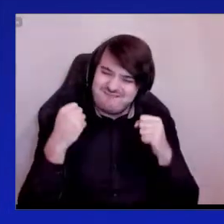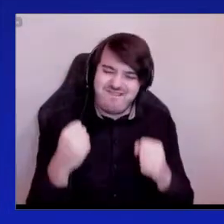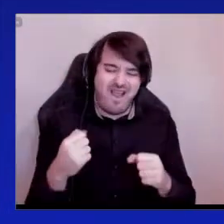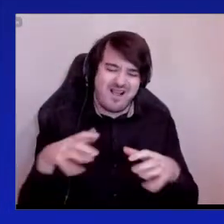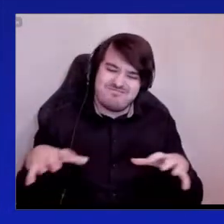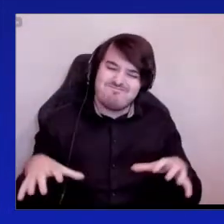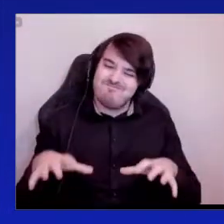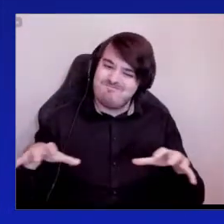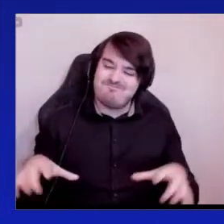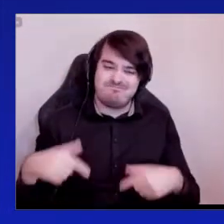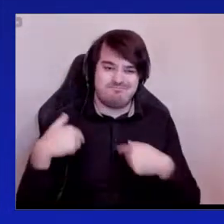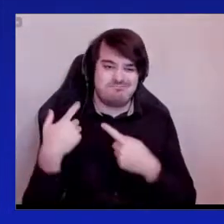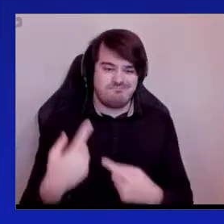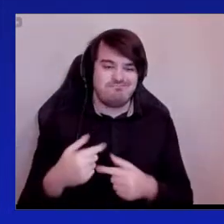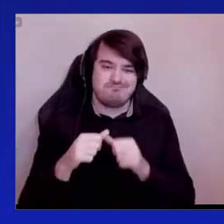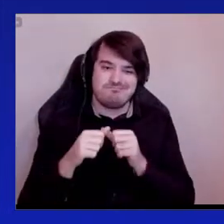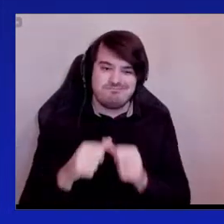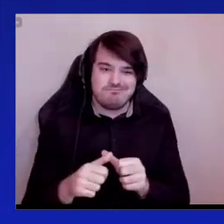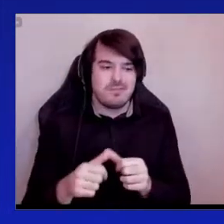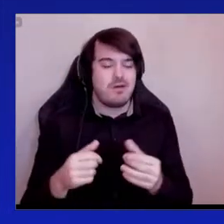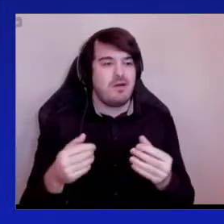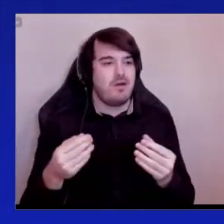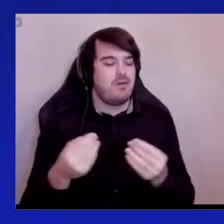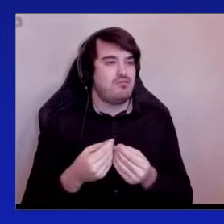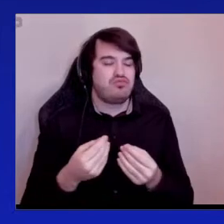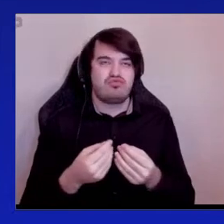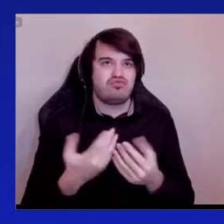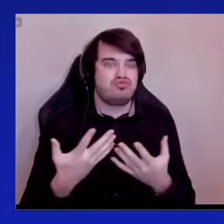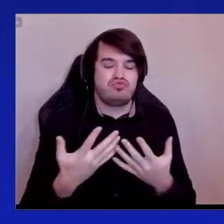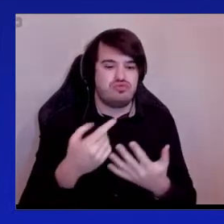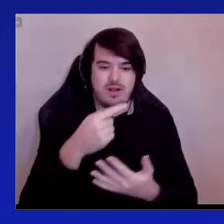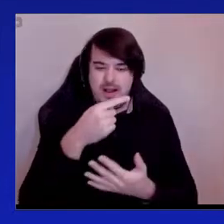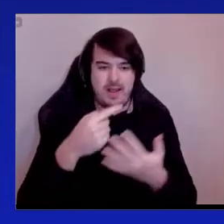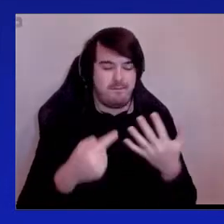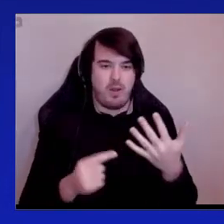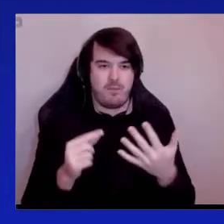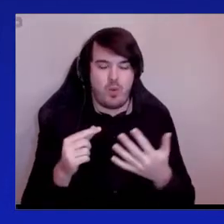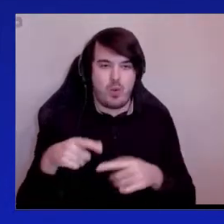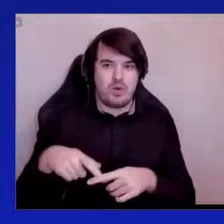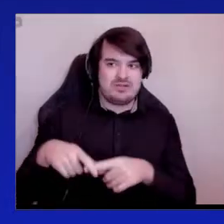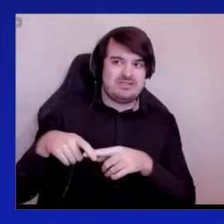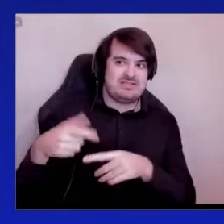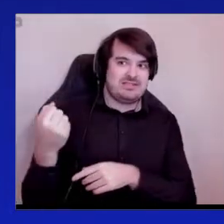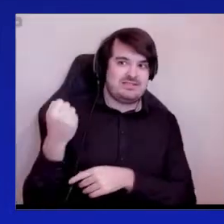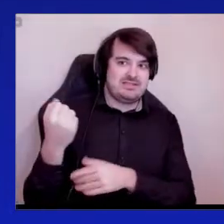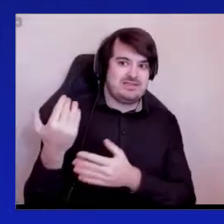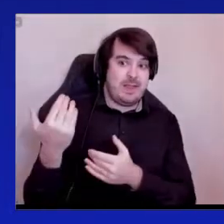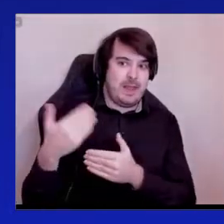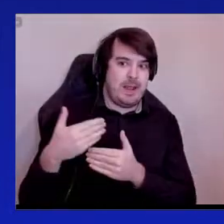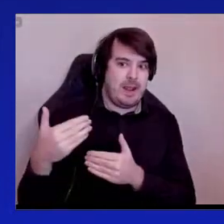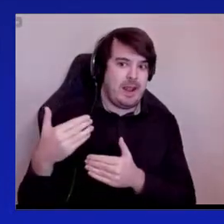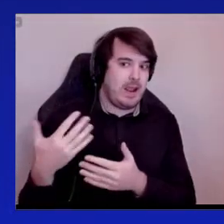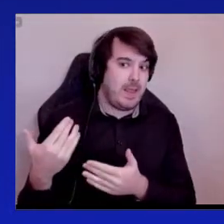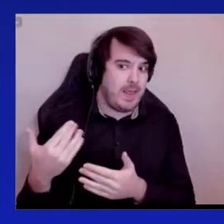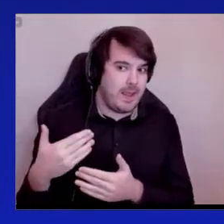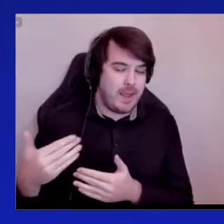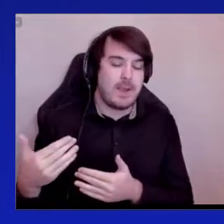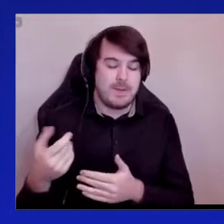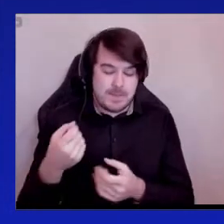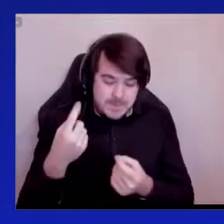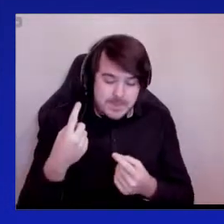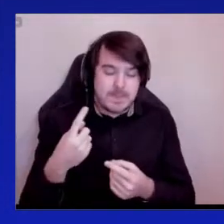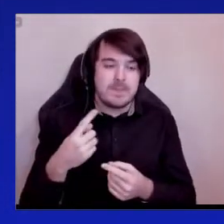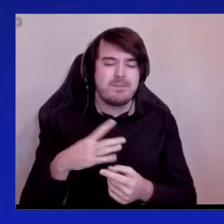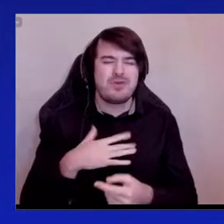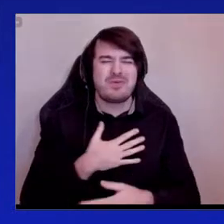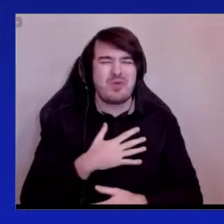the team is working very hard. Beaucoup d'éléments qui sont un peu en suspens en ce moment, mais there are a number of issues. J'aimerais ça un peu